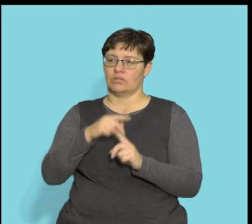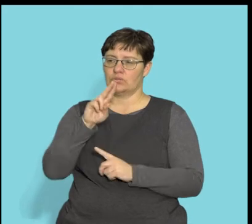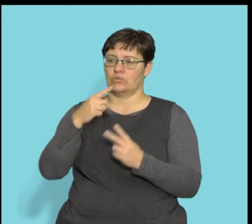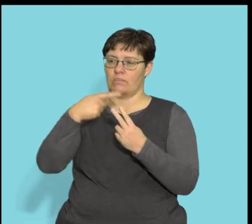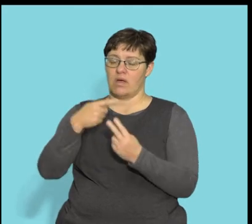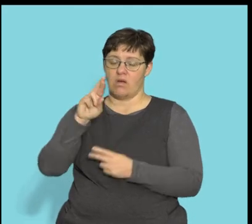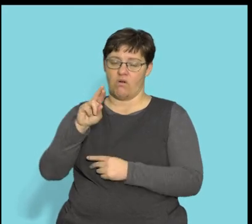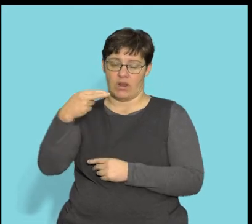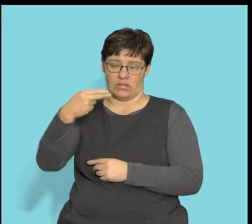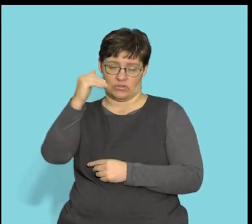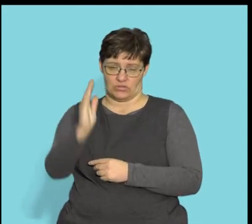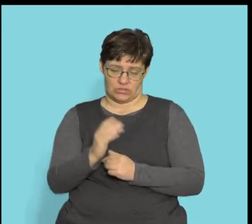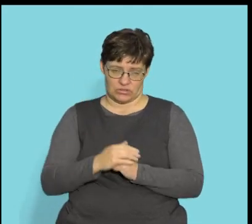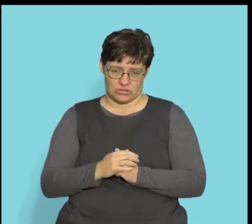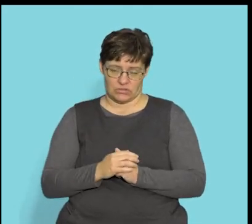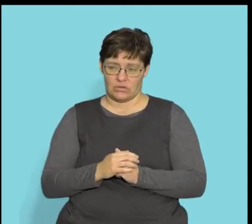surface area,